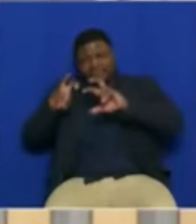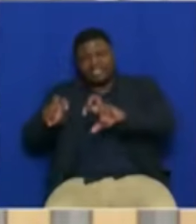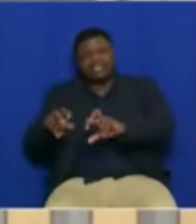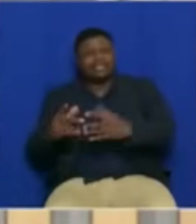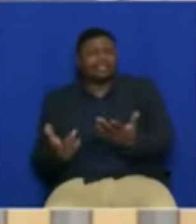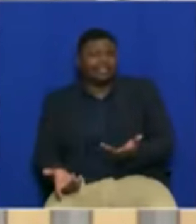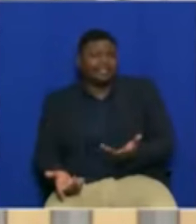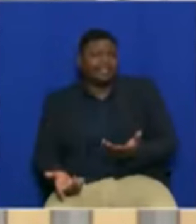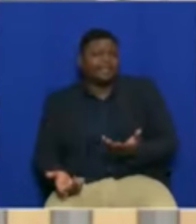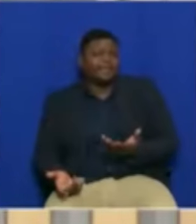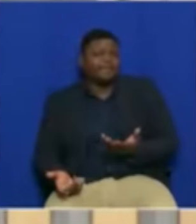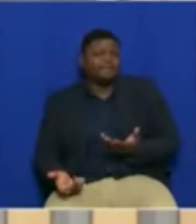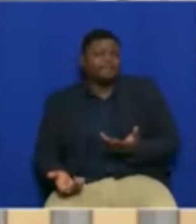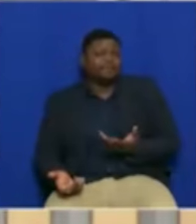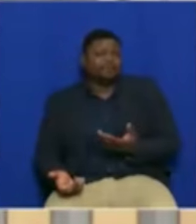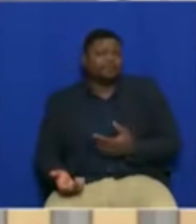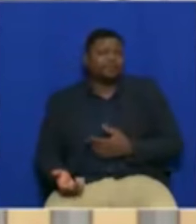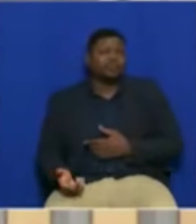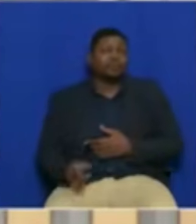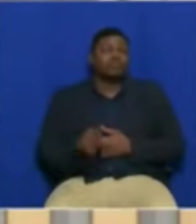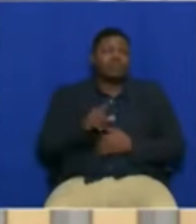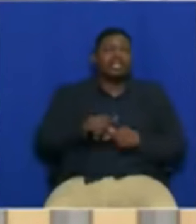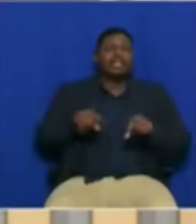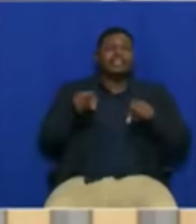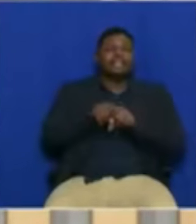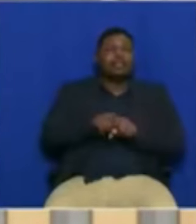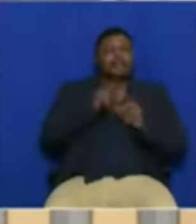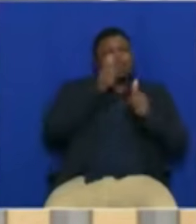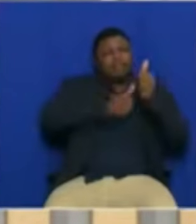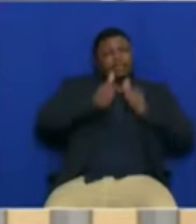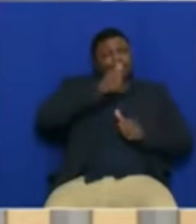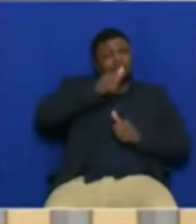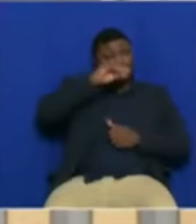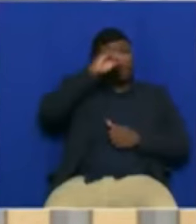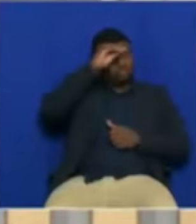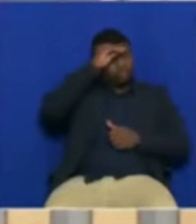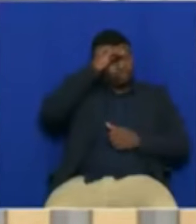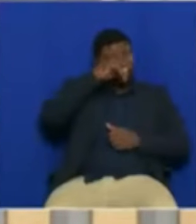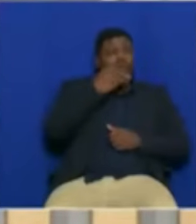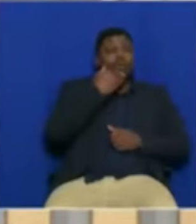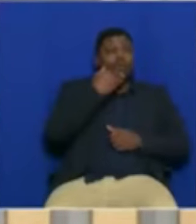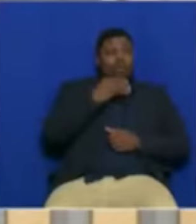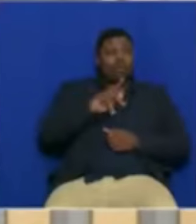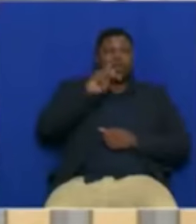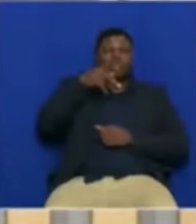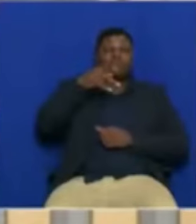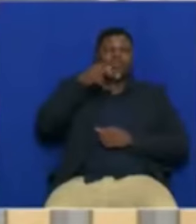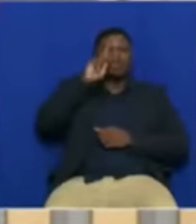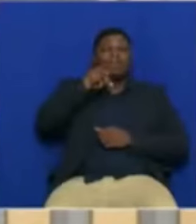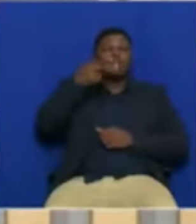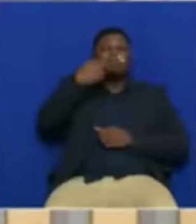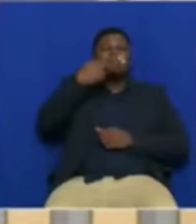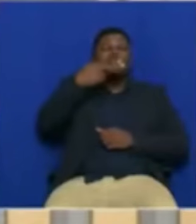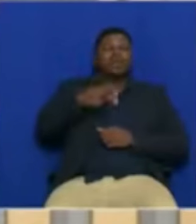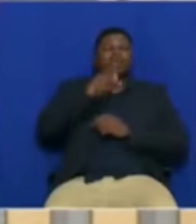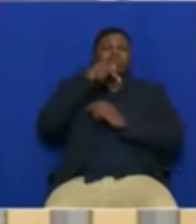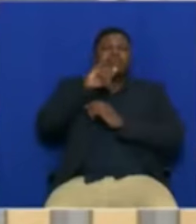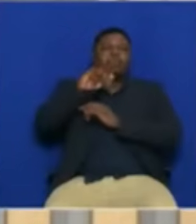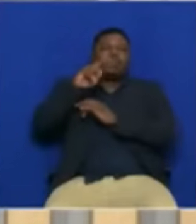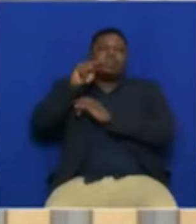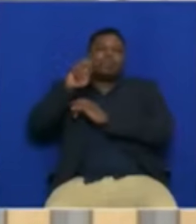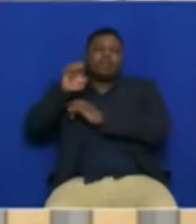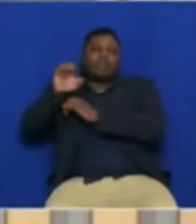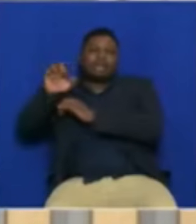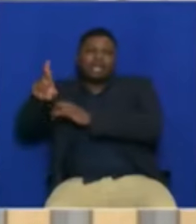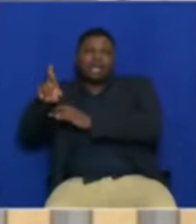by Major General Pinar, where she makes a report to say that Major